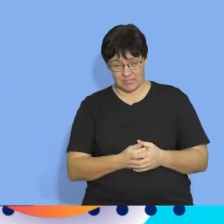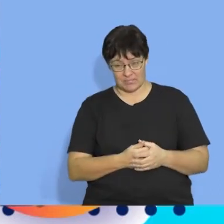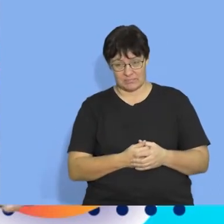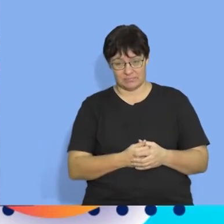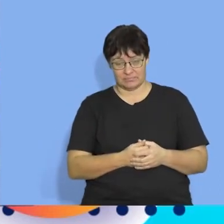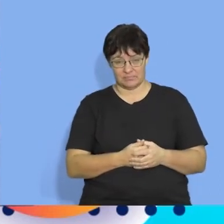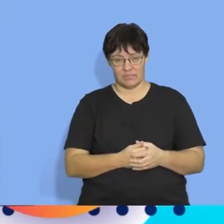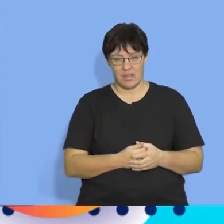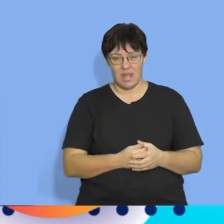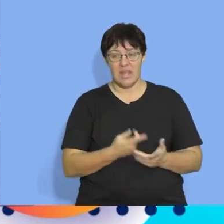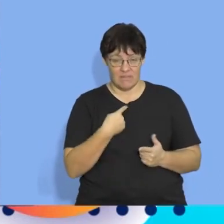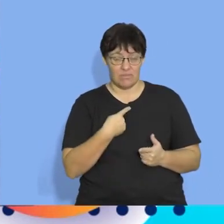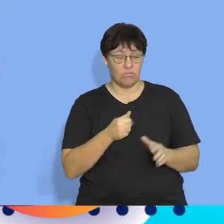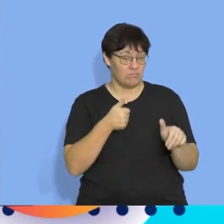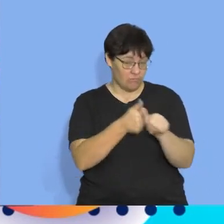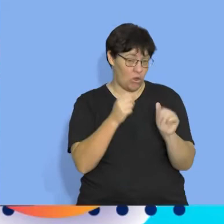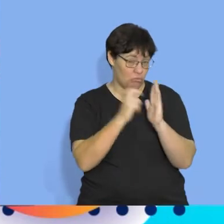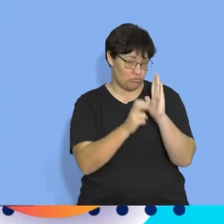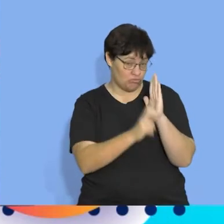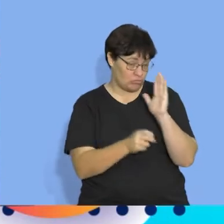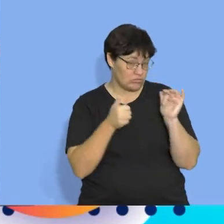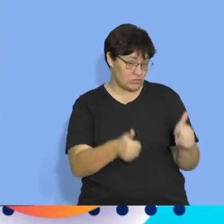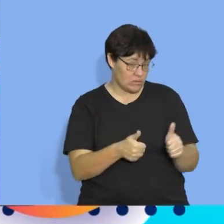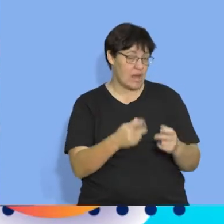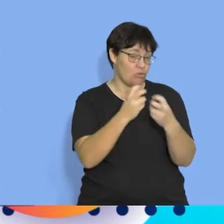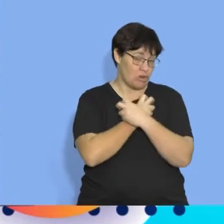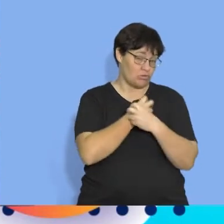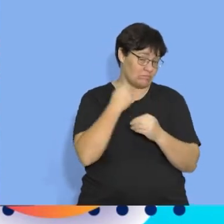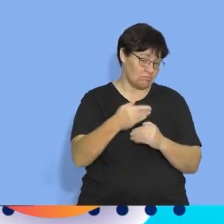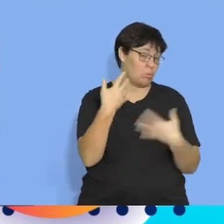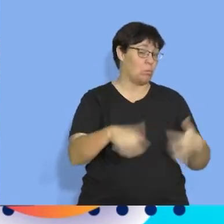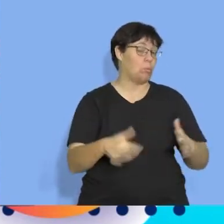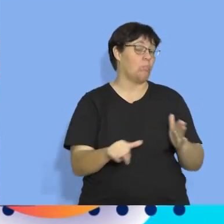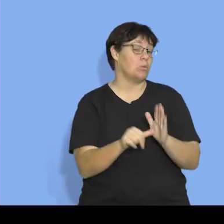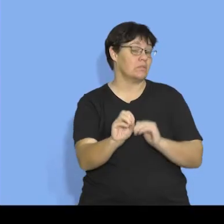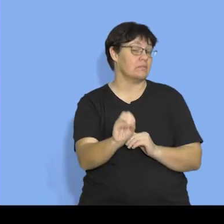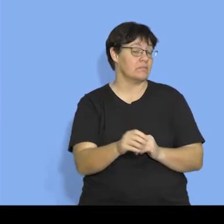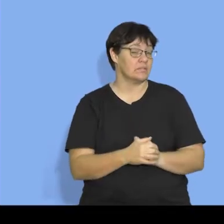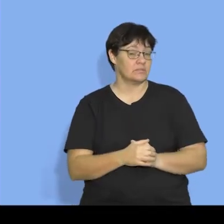trip, okay? And that's if you're obeying all the laws and taking regular rests, which are important.